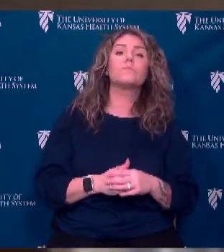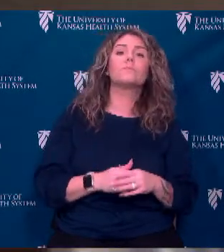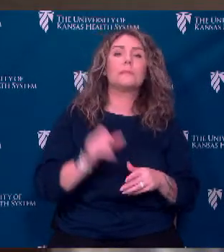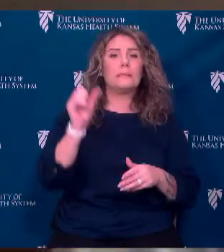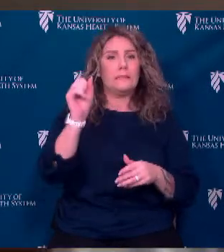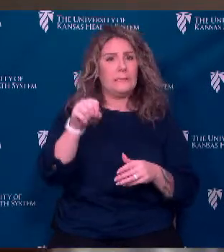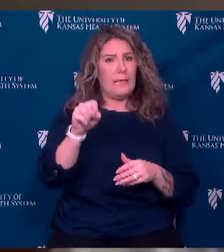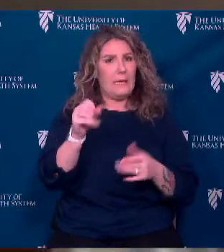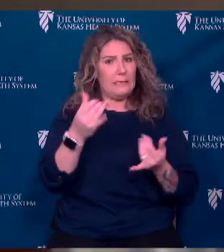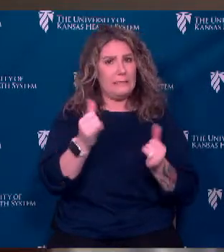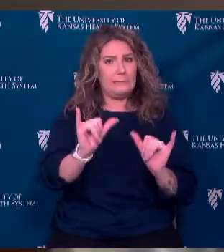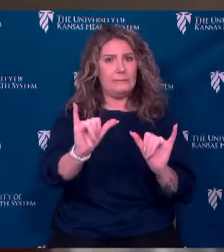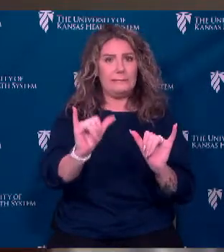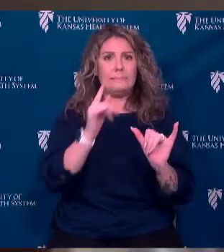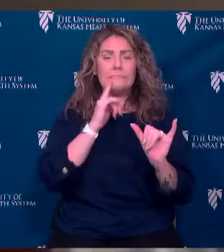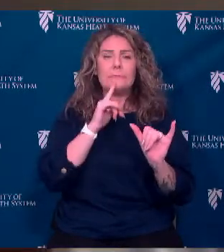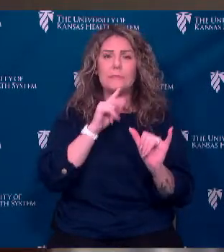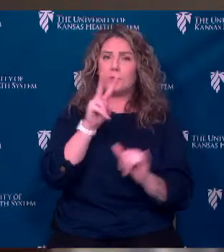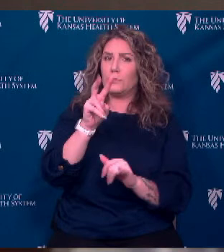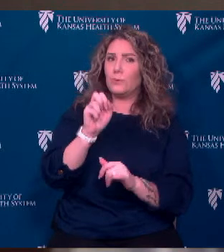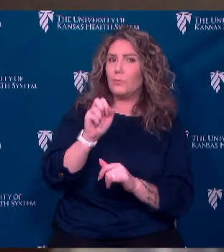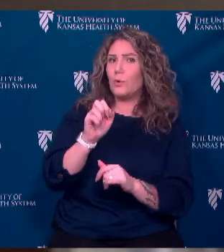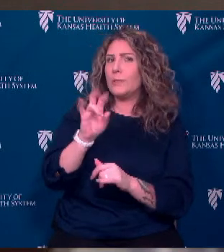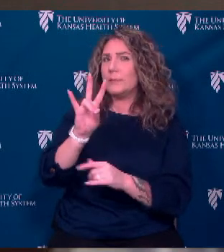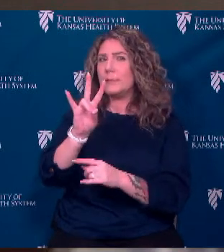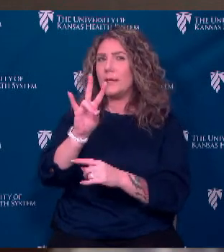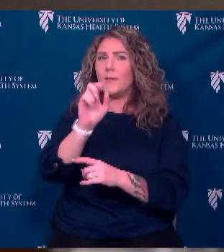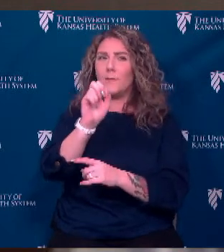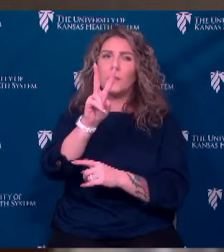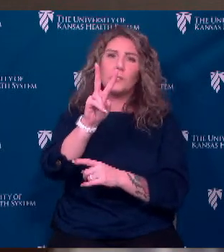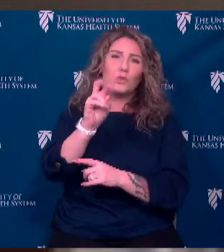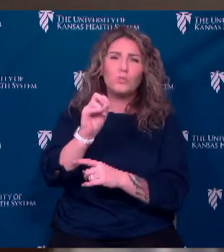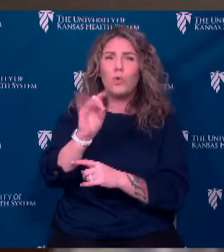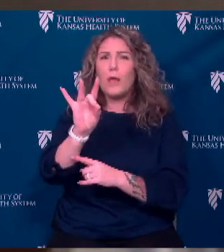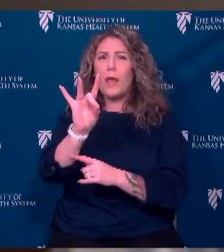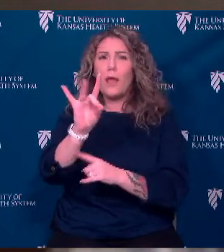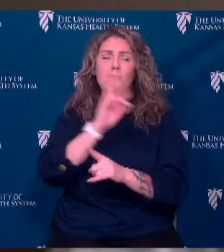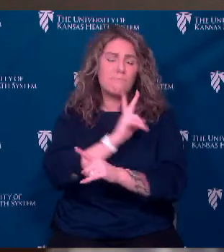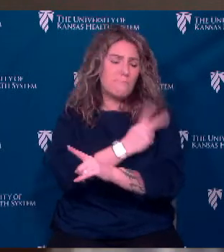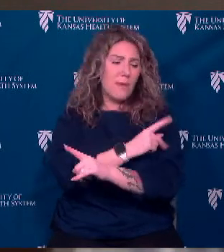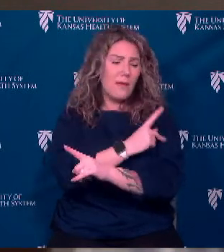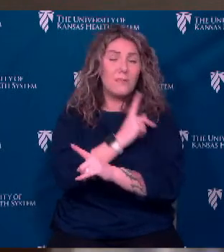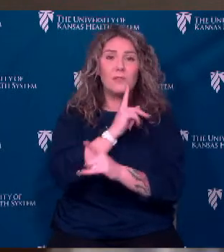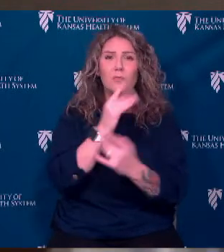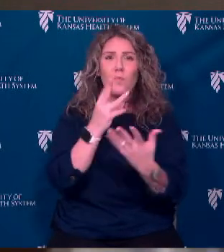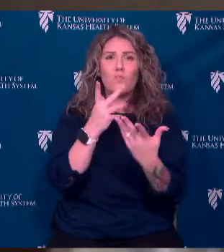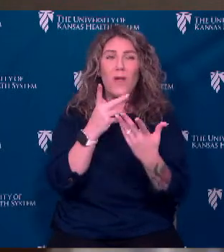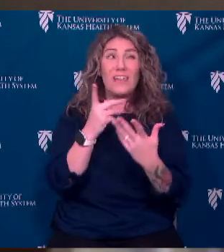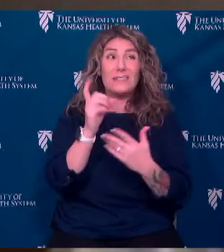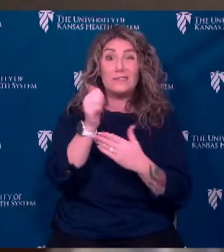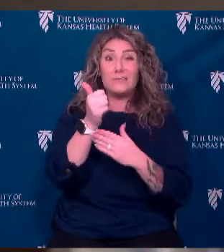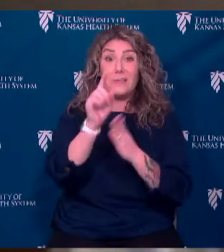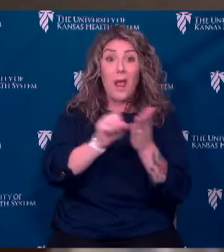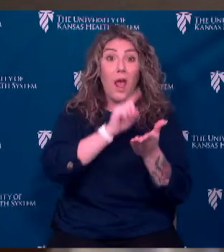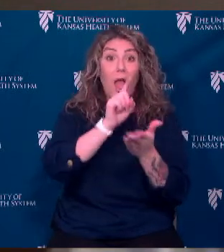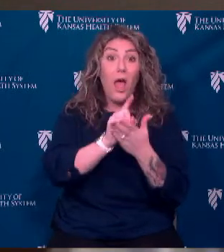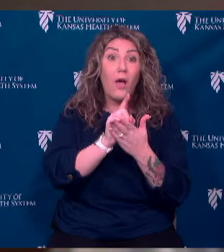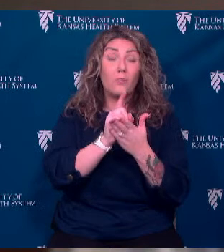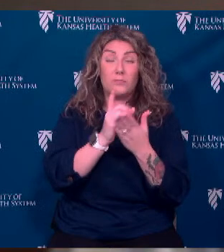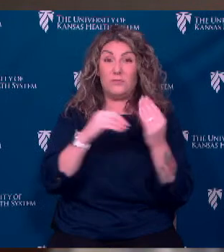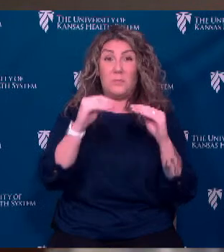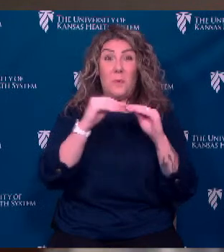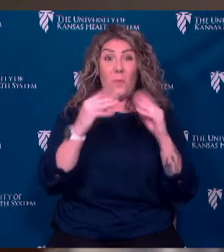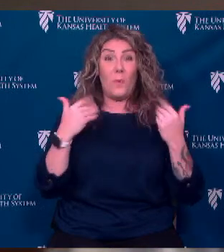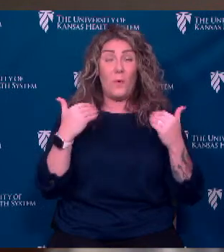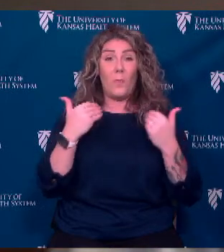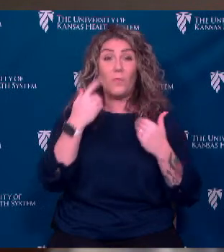still at the 2.7, 2.8 range, that means patients are waiting 10 plus hours for transport.